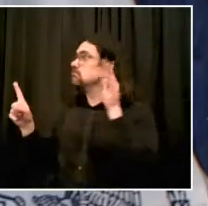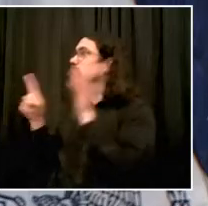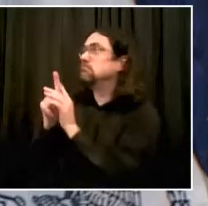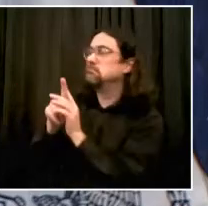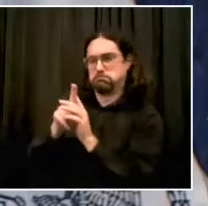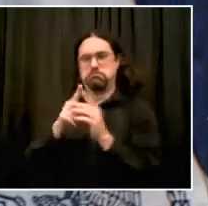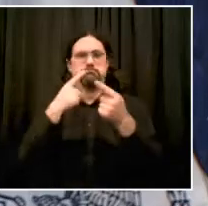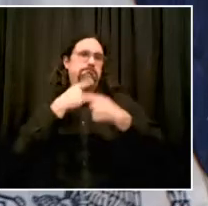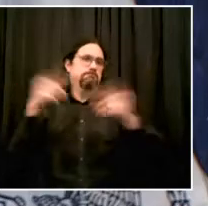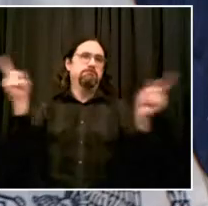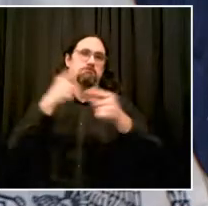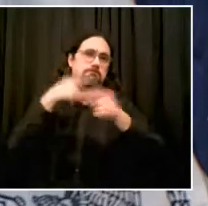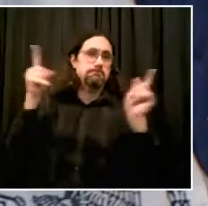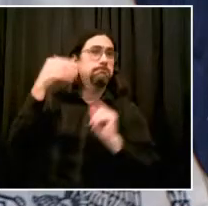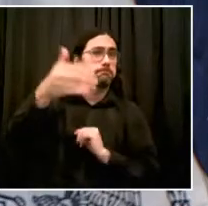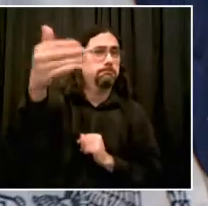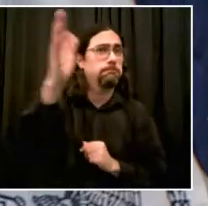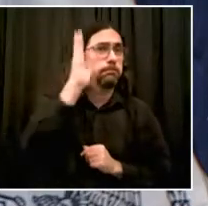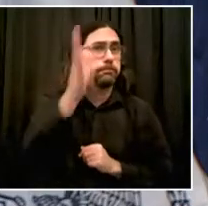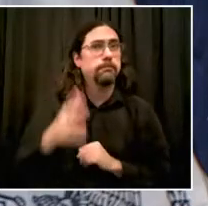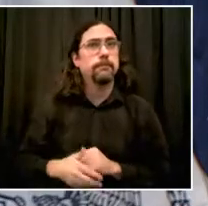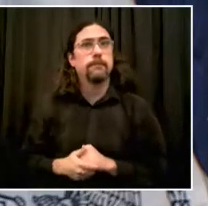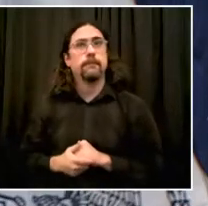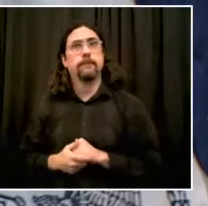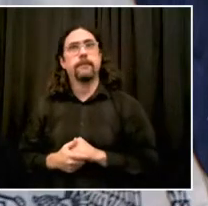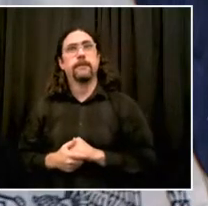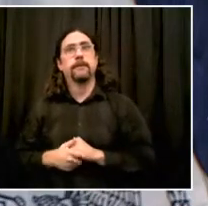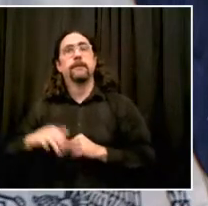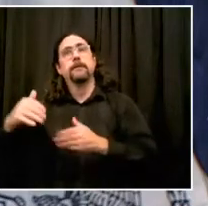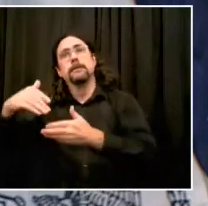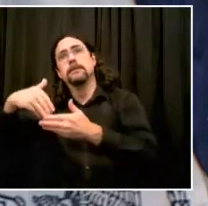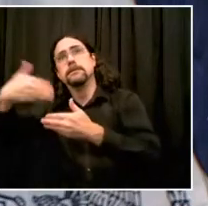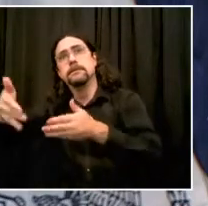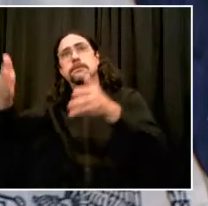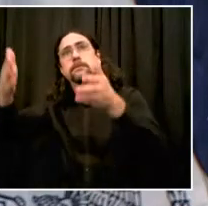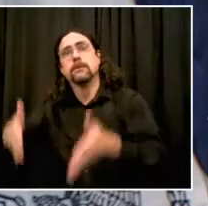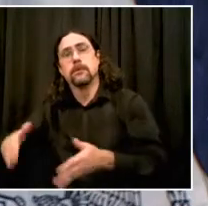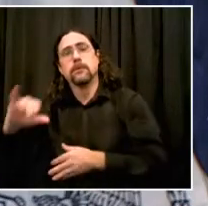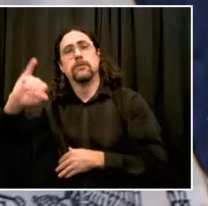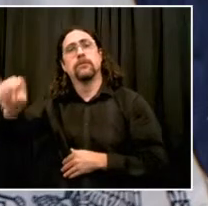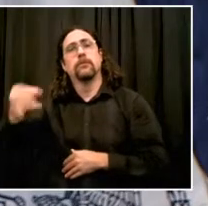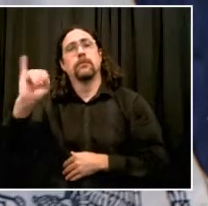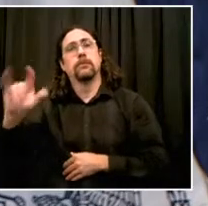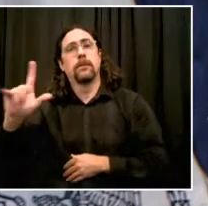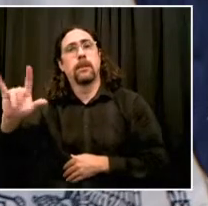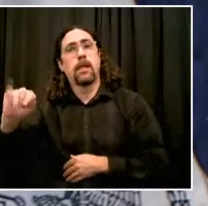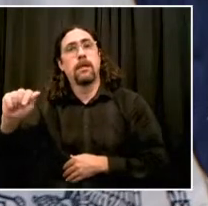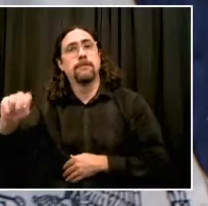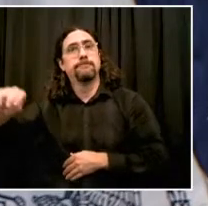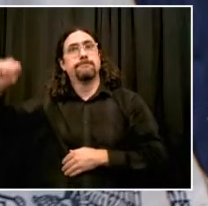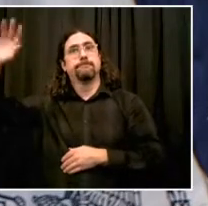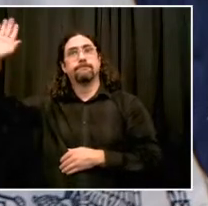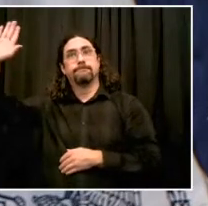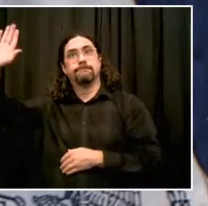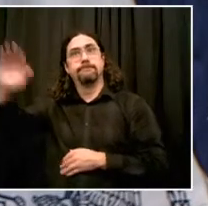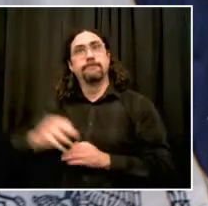you? I'm well. I owe you an explanation about the Brooklyn Dodgers and the Mets because you were